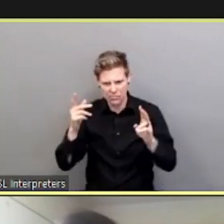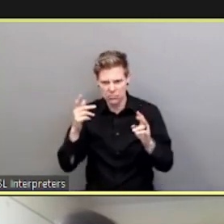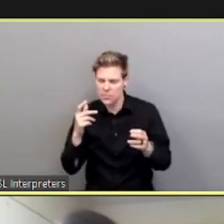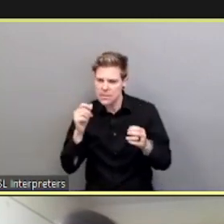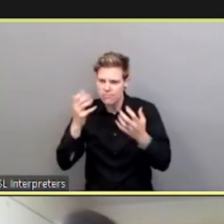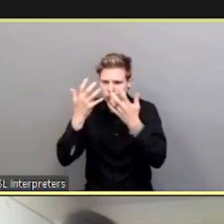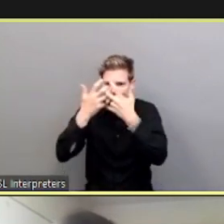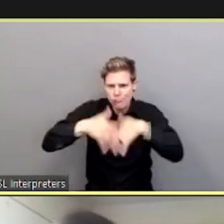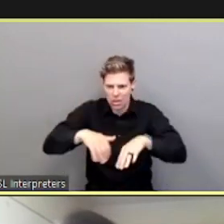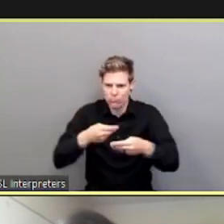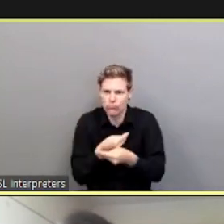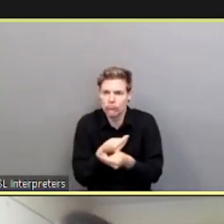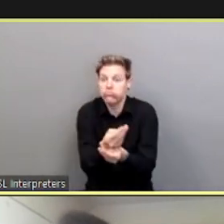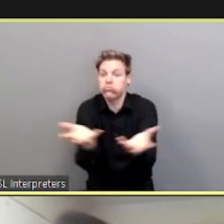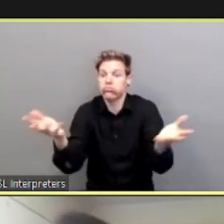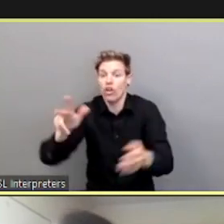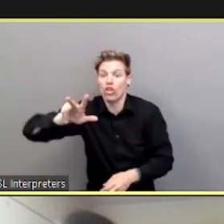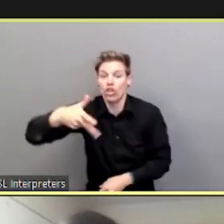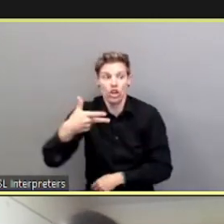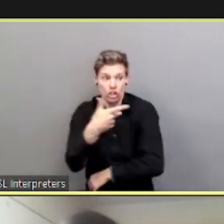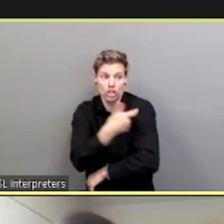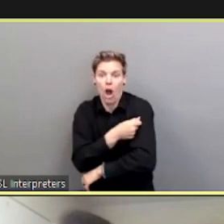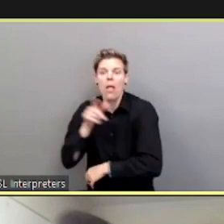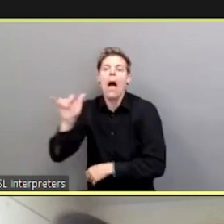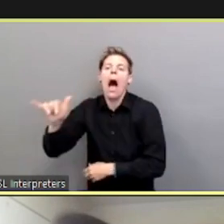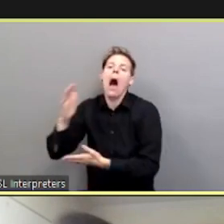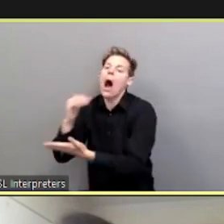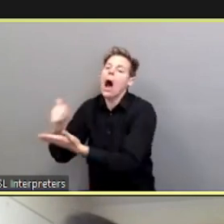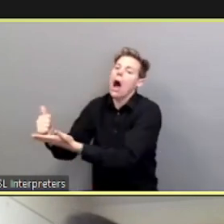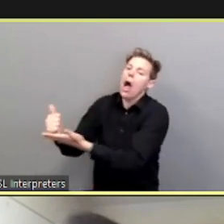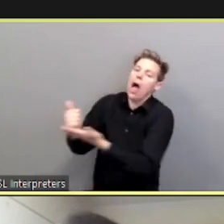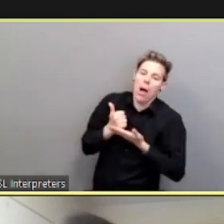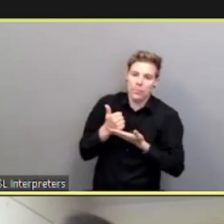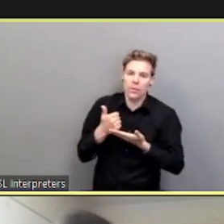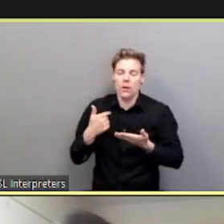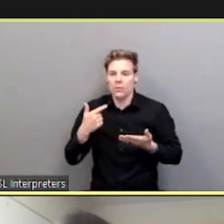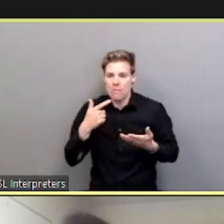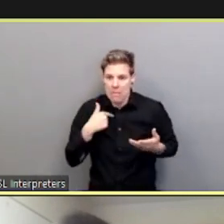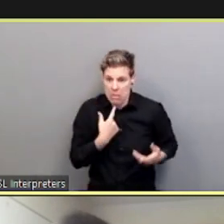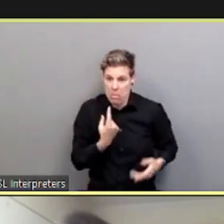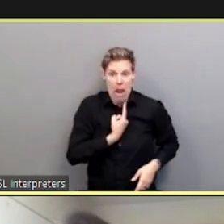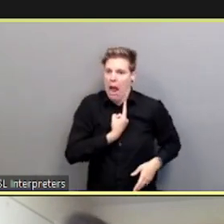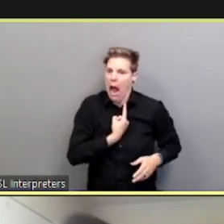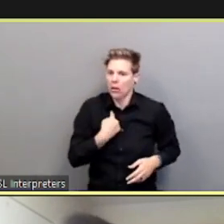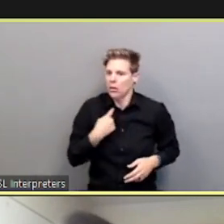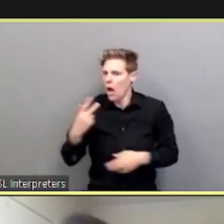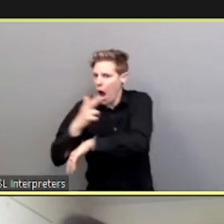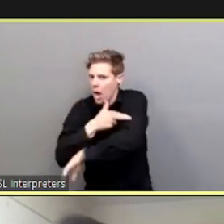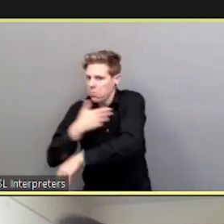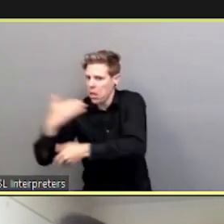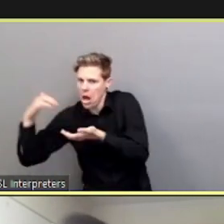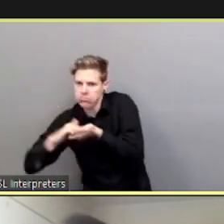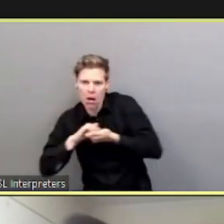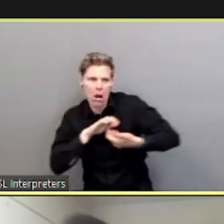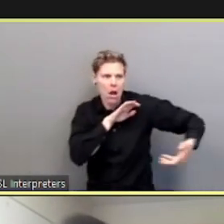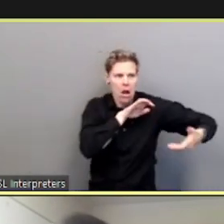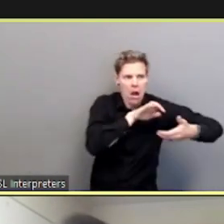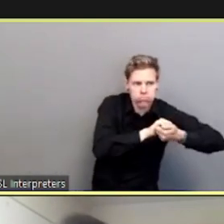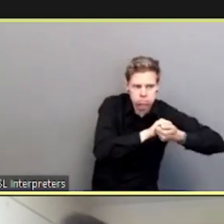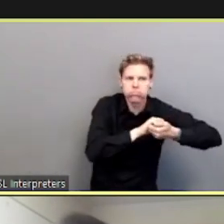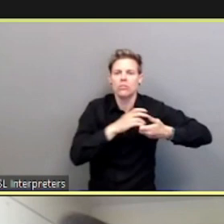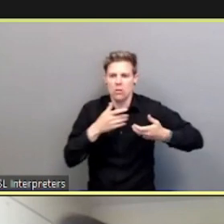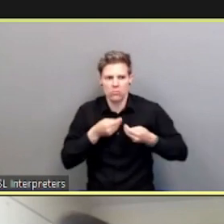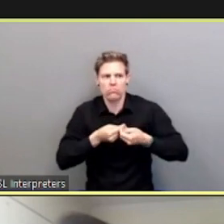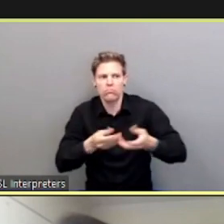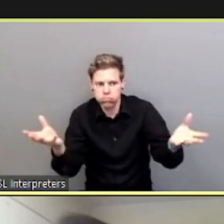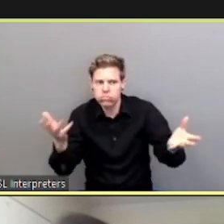that's going to be a huge help. And we've already been talking to our aging and long-term services department. They're working with our pharmacies and other